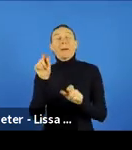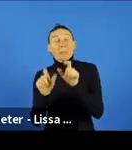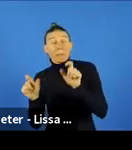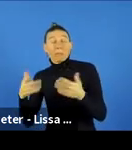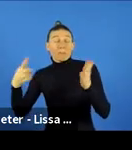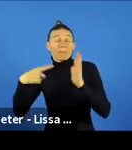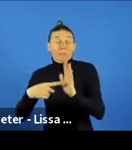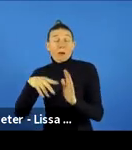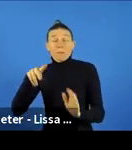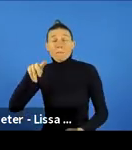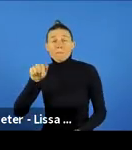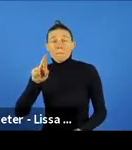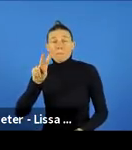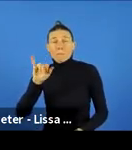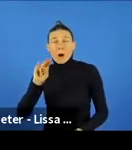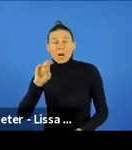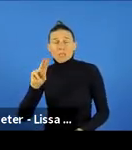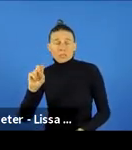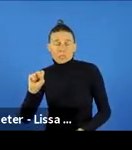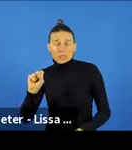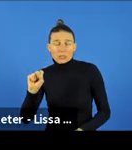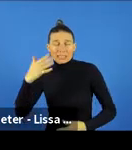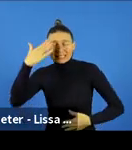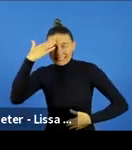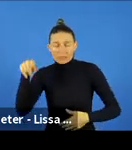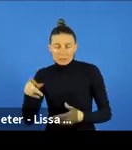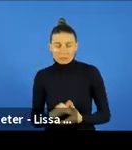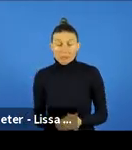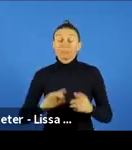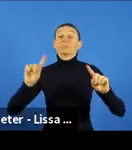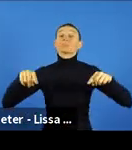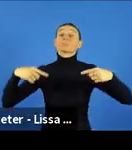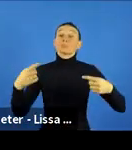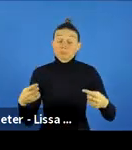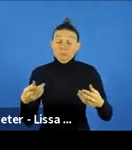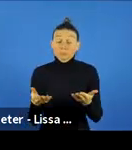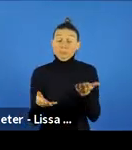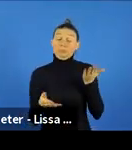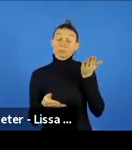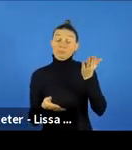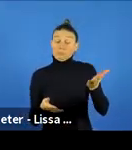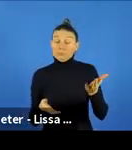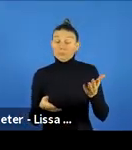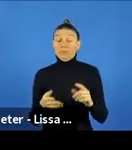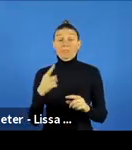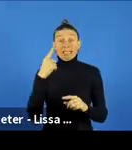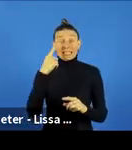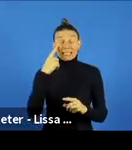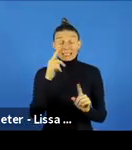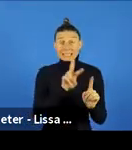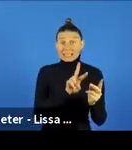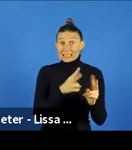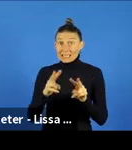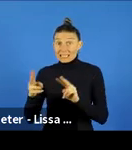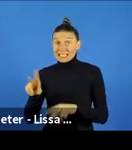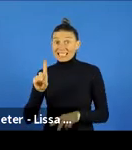please. And this is another example for people with dyslexia. So we know that dyslexia, depending on the countries, it's